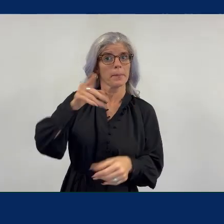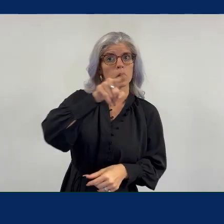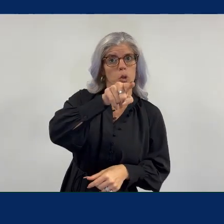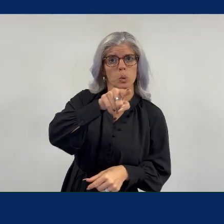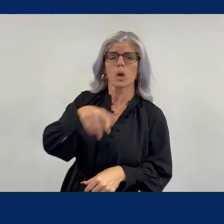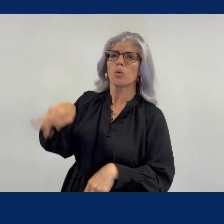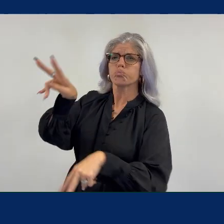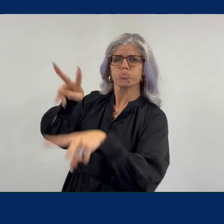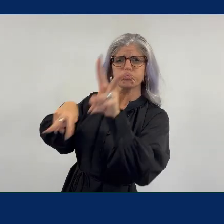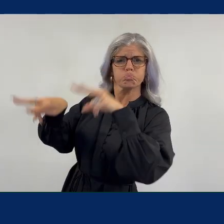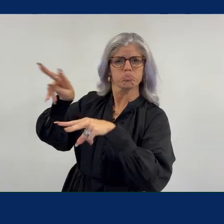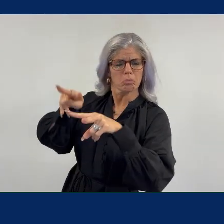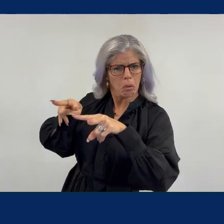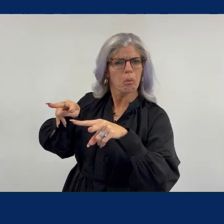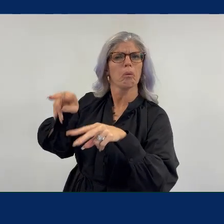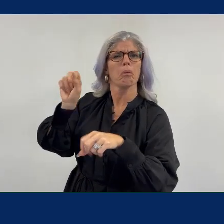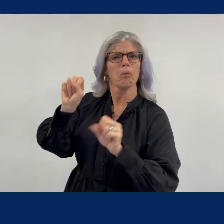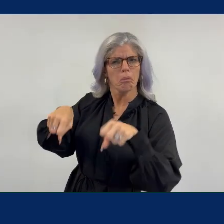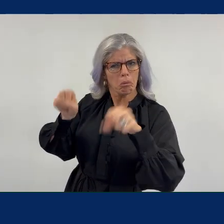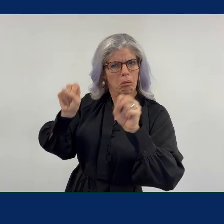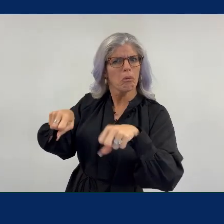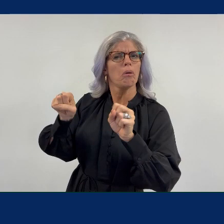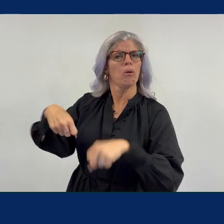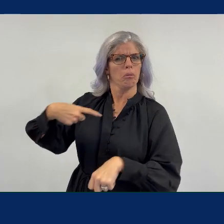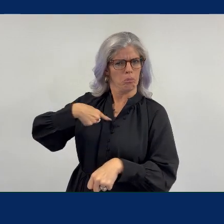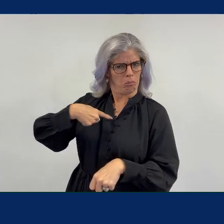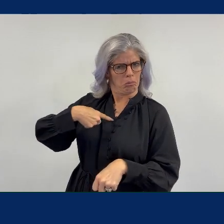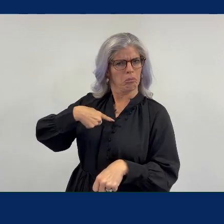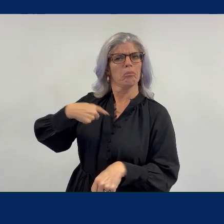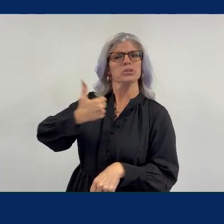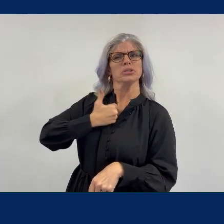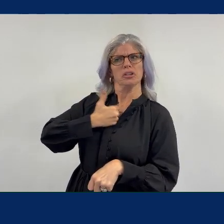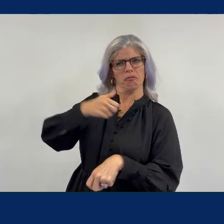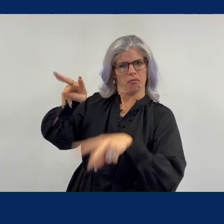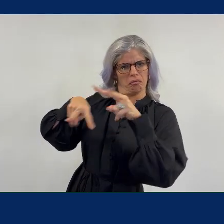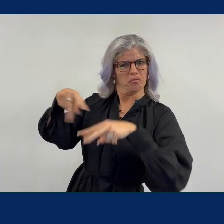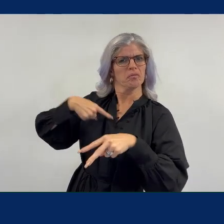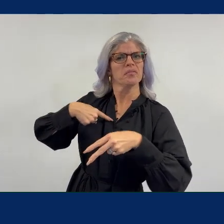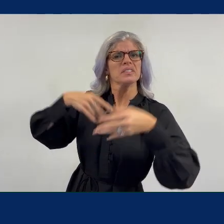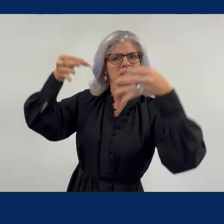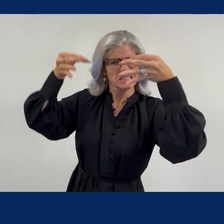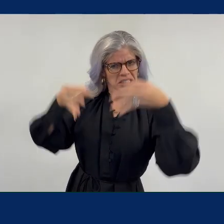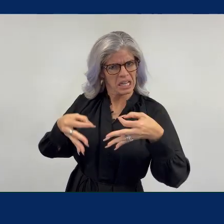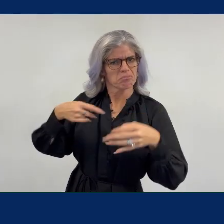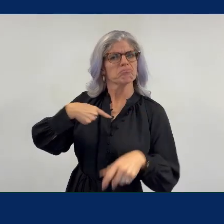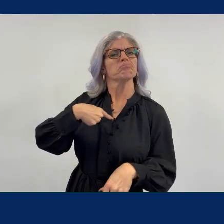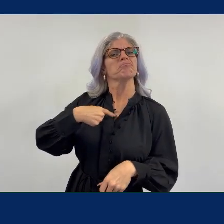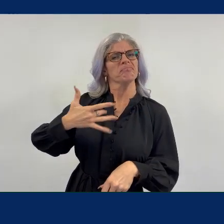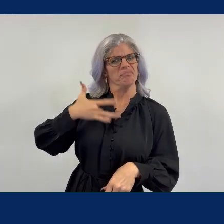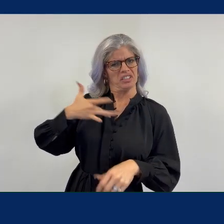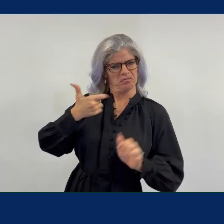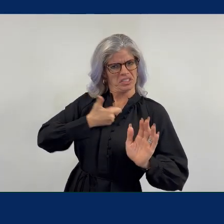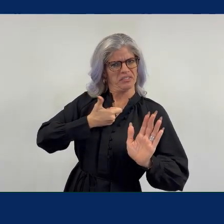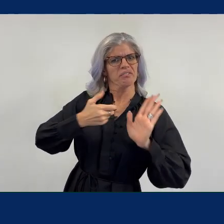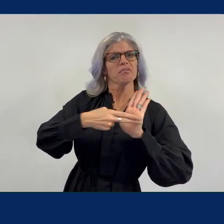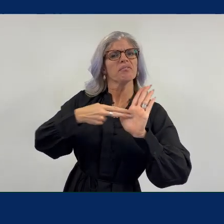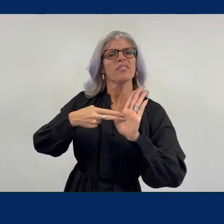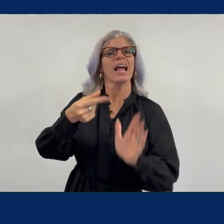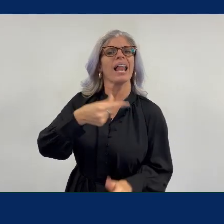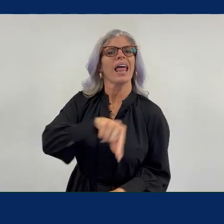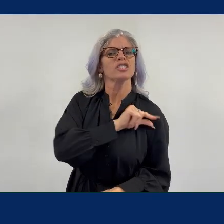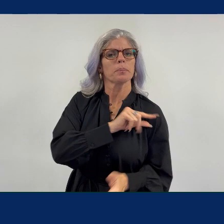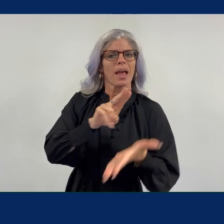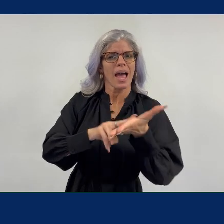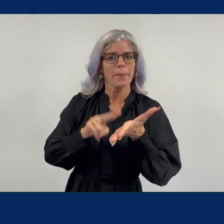Congratulations! You may have determined that you are an eligible applicant, have an eligible facility and are providing an eligible essential service,